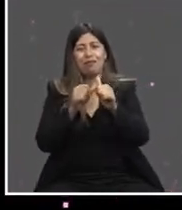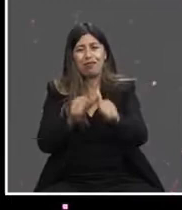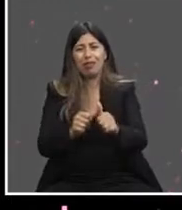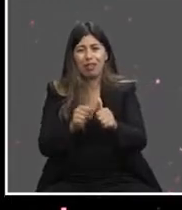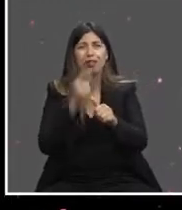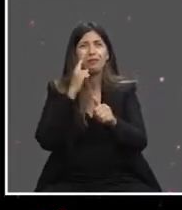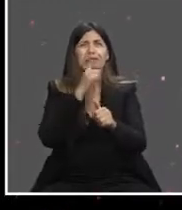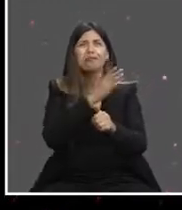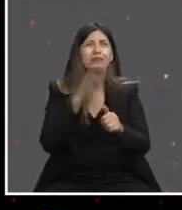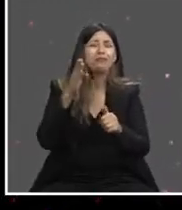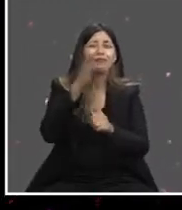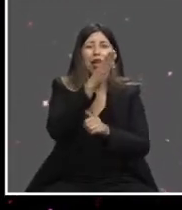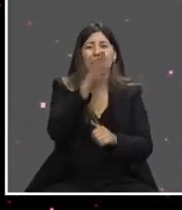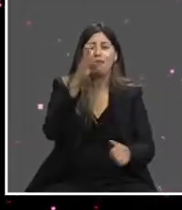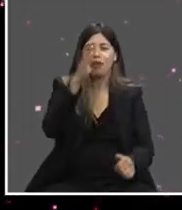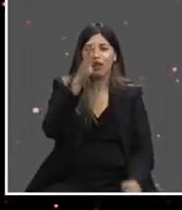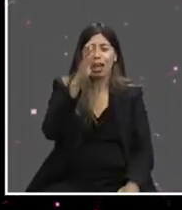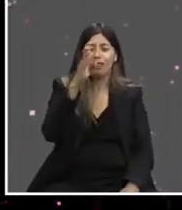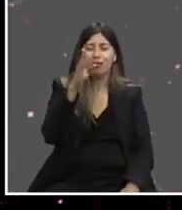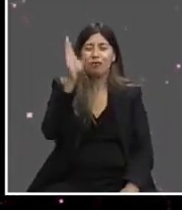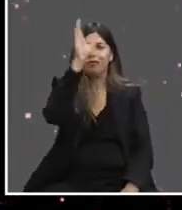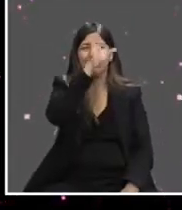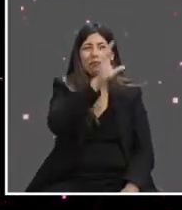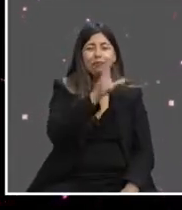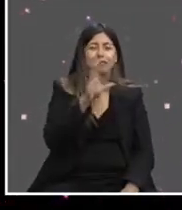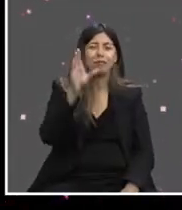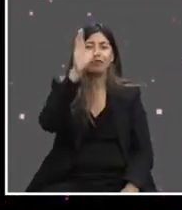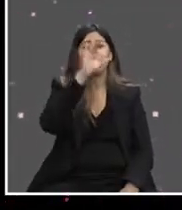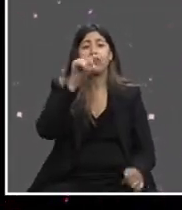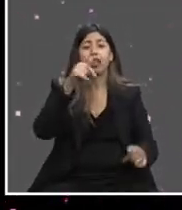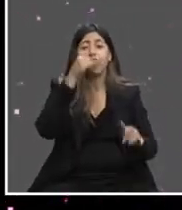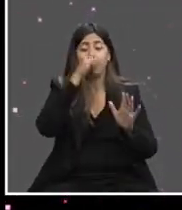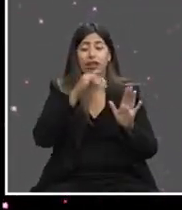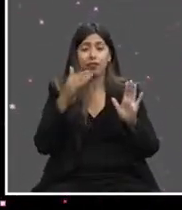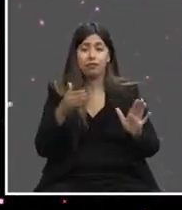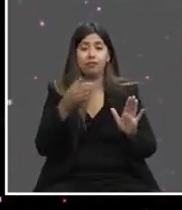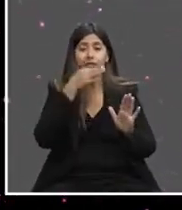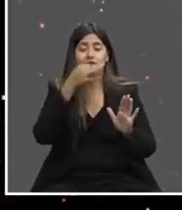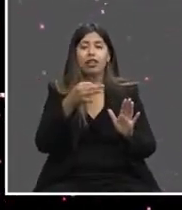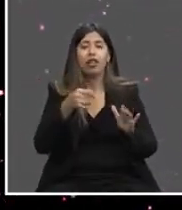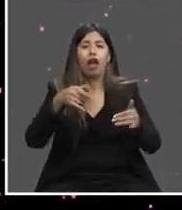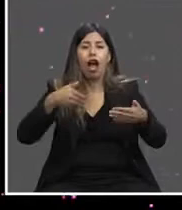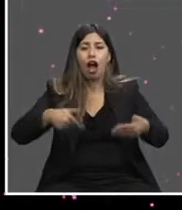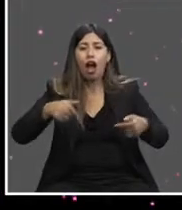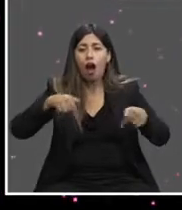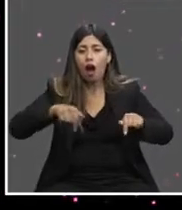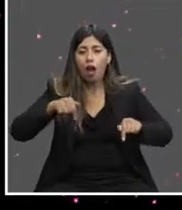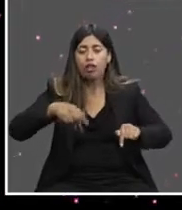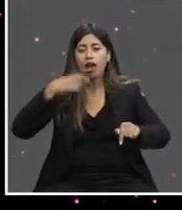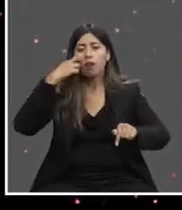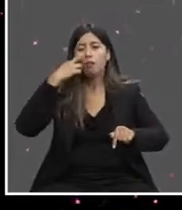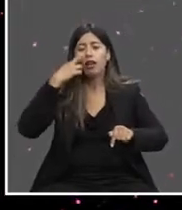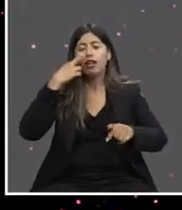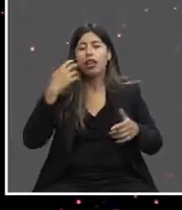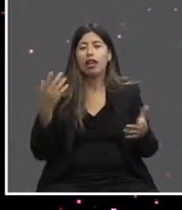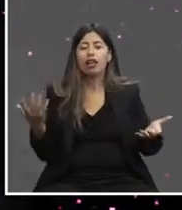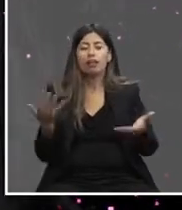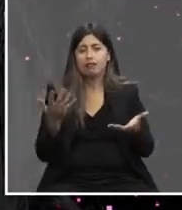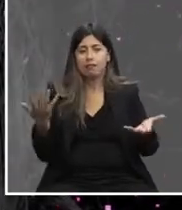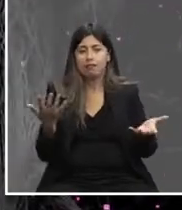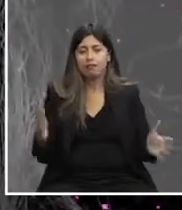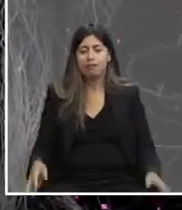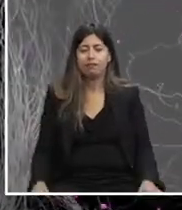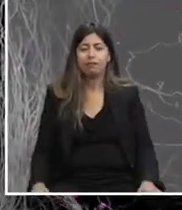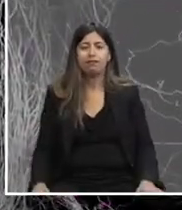present-day humanity in its earliest infancy. A vast and extraordinary adulthood awaits. This is the